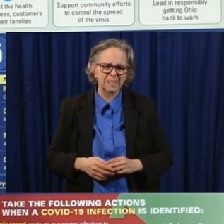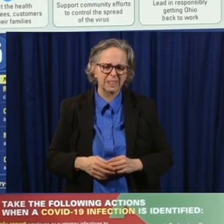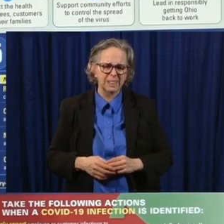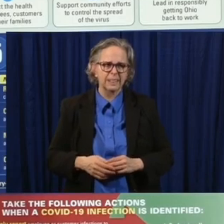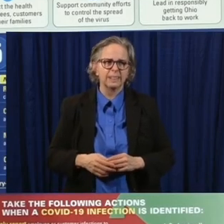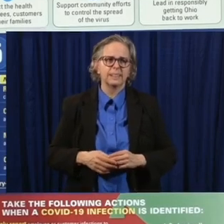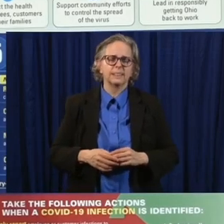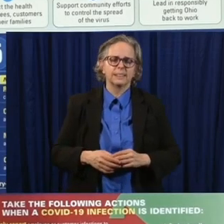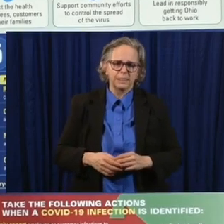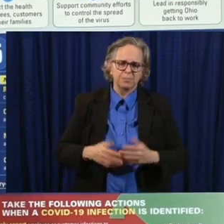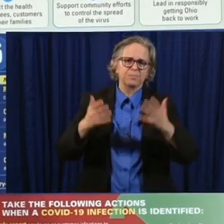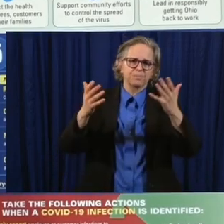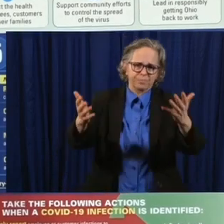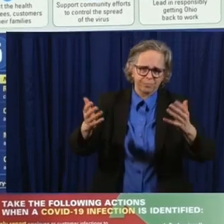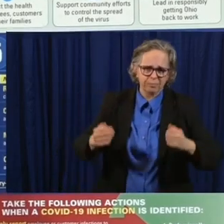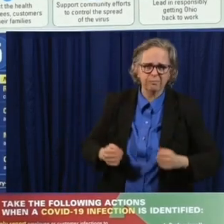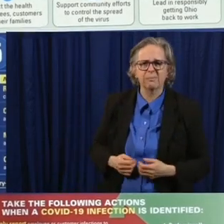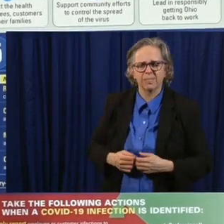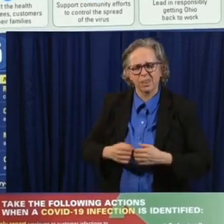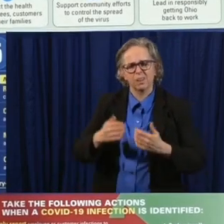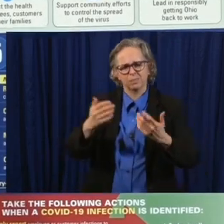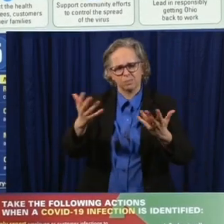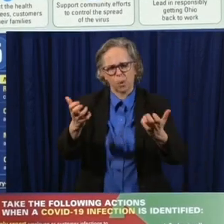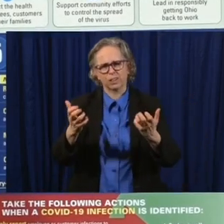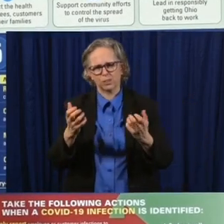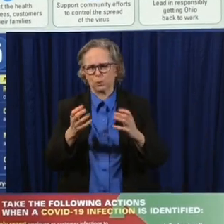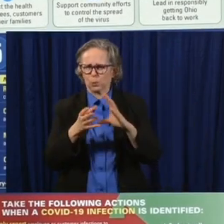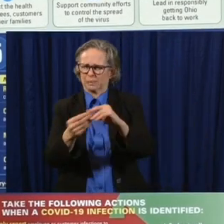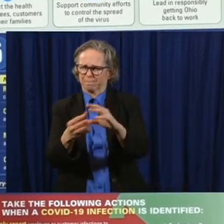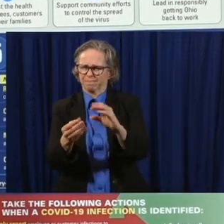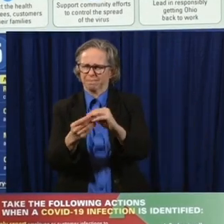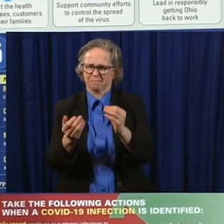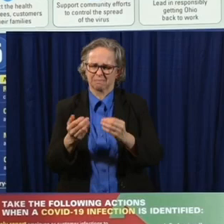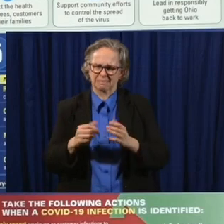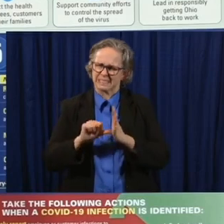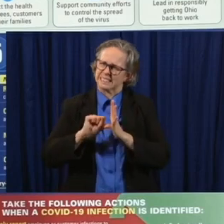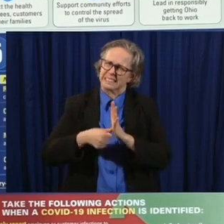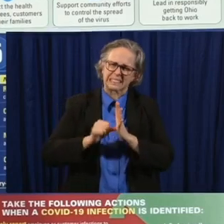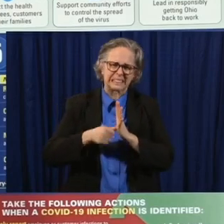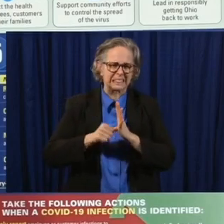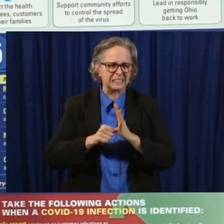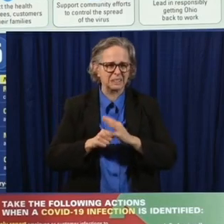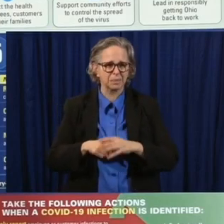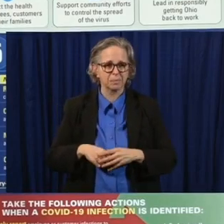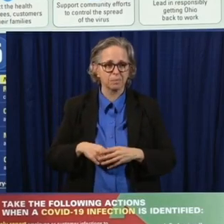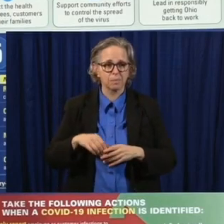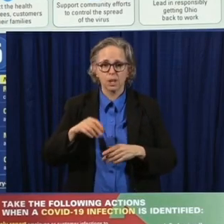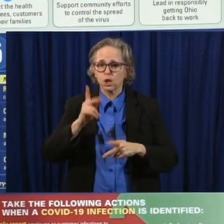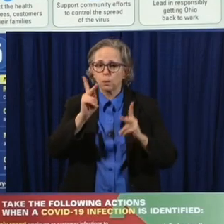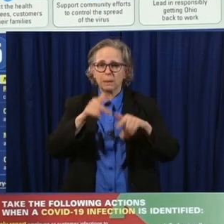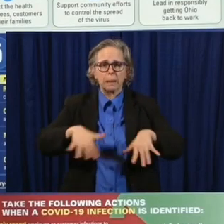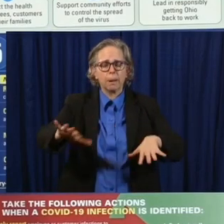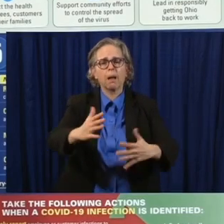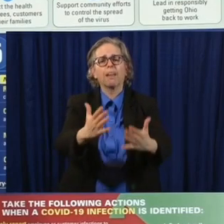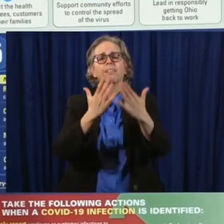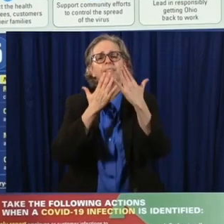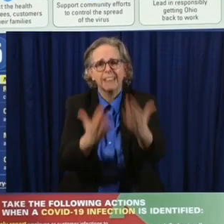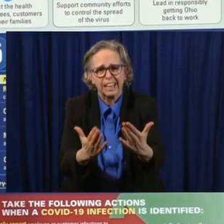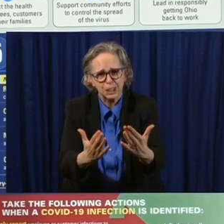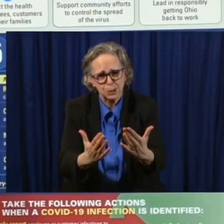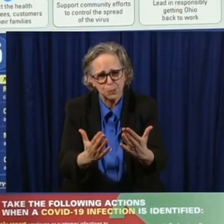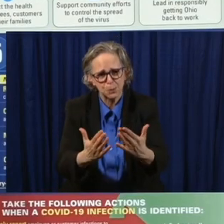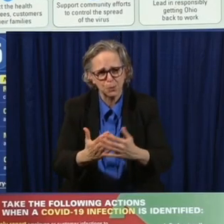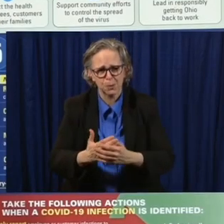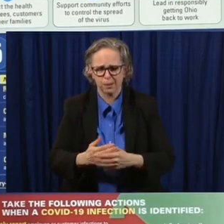So again, let me thank Ohioans. We've gotten this far. We've got a ways to go.